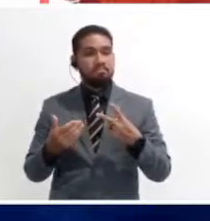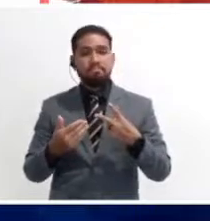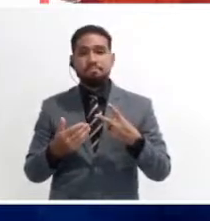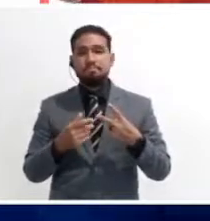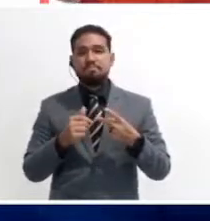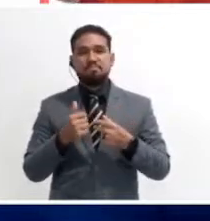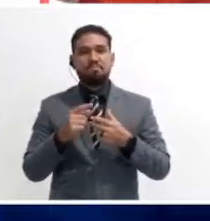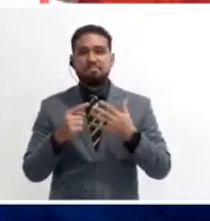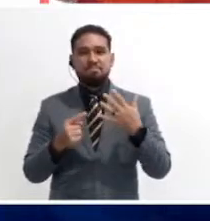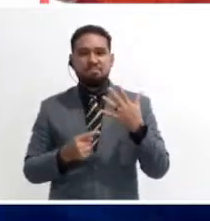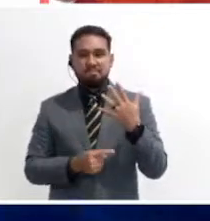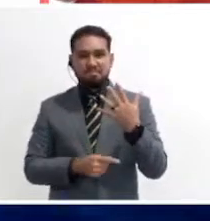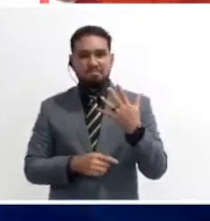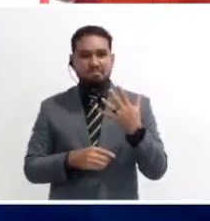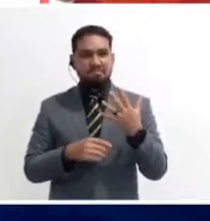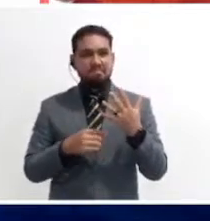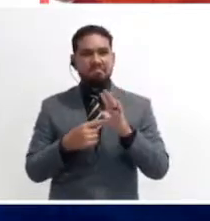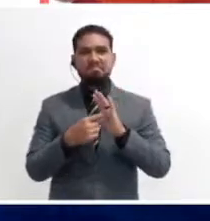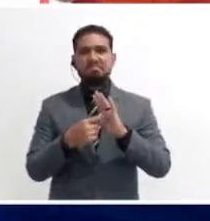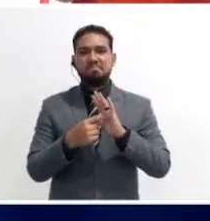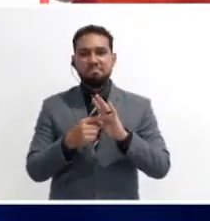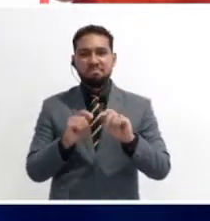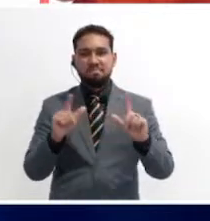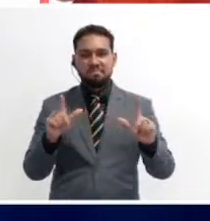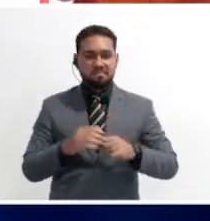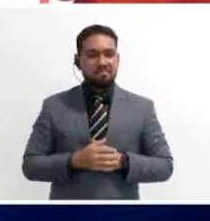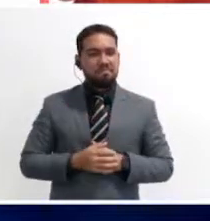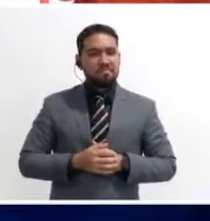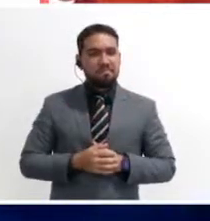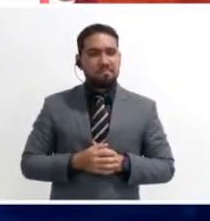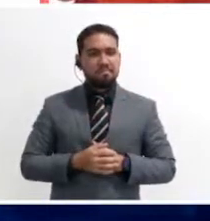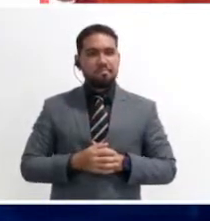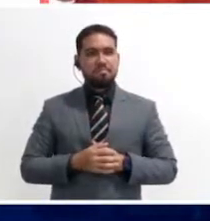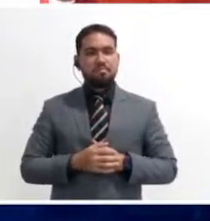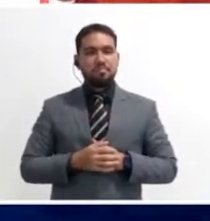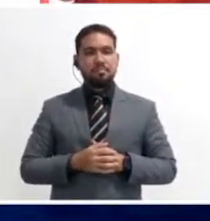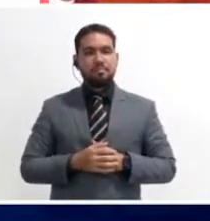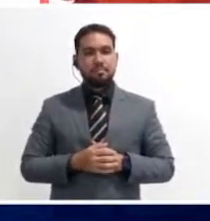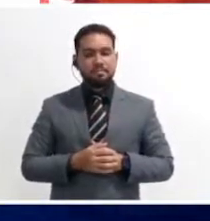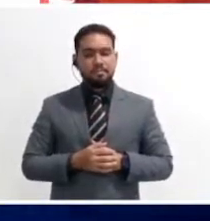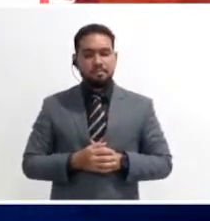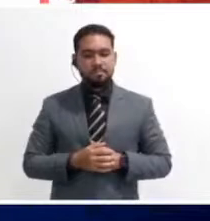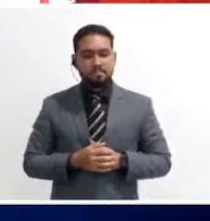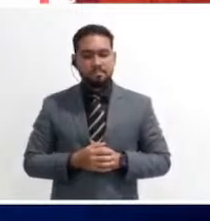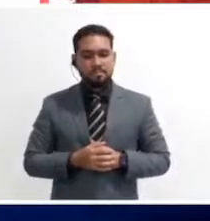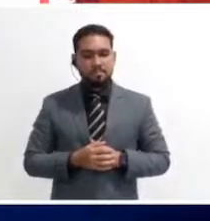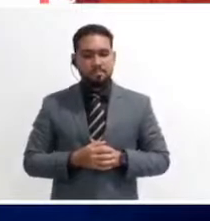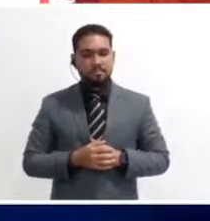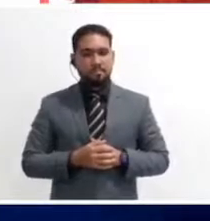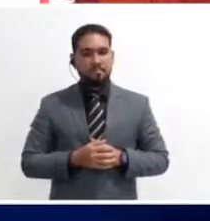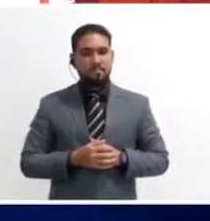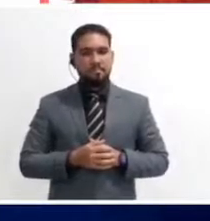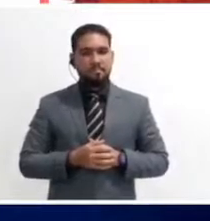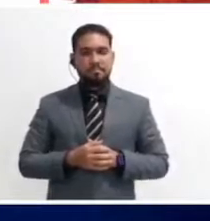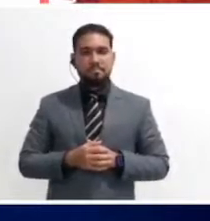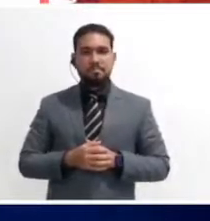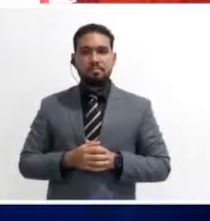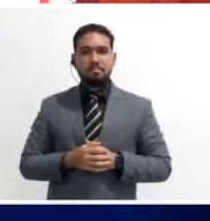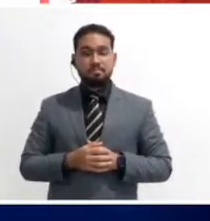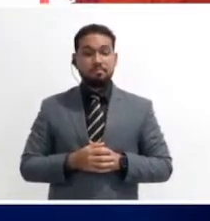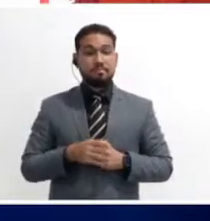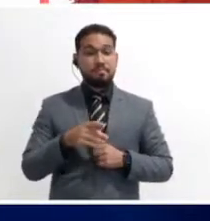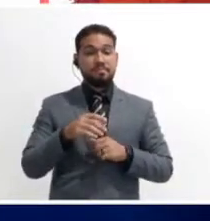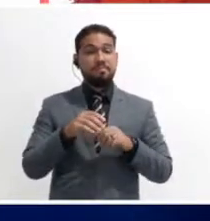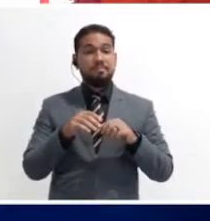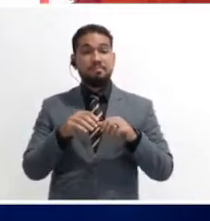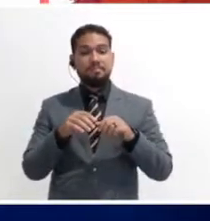And so this is just an example. This is a Samsung transceiver from their S8 mobile phone.